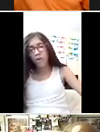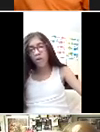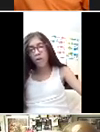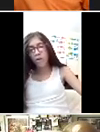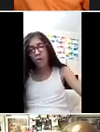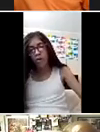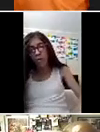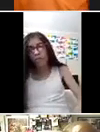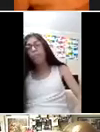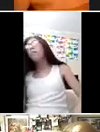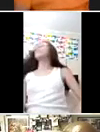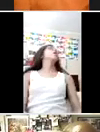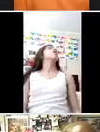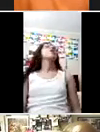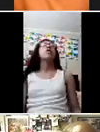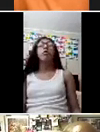Okay.